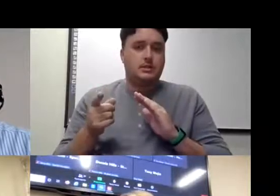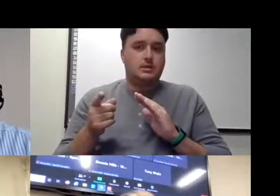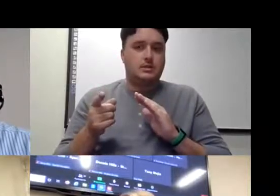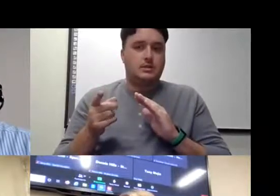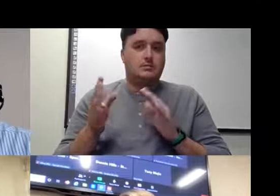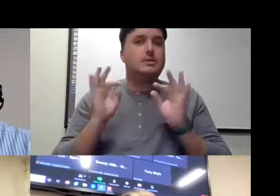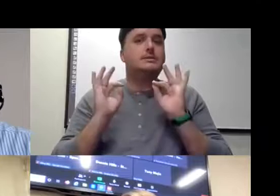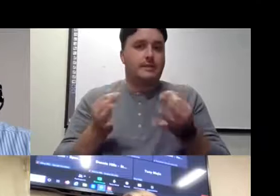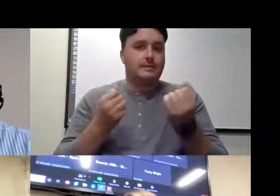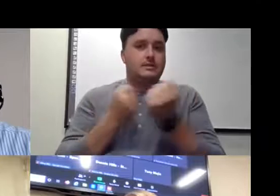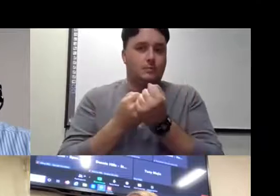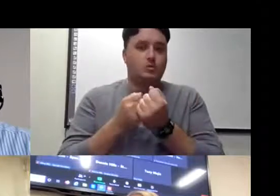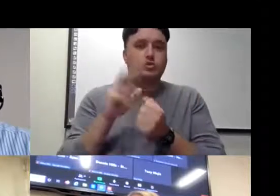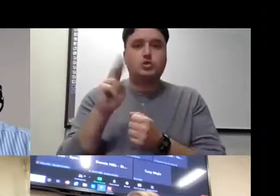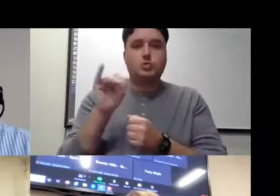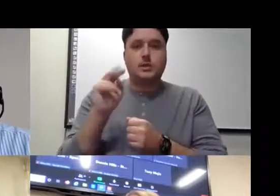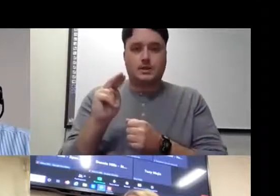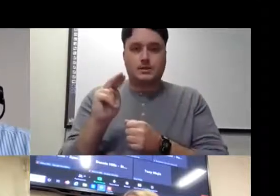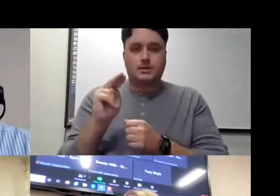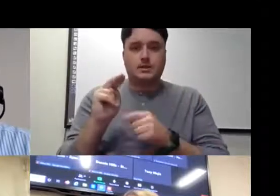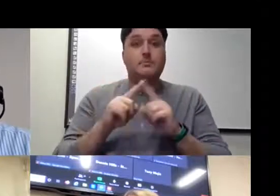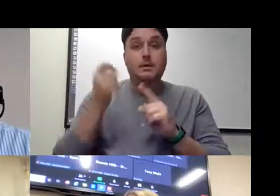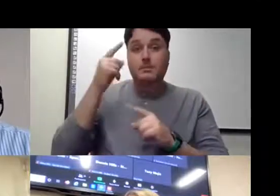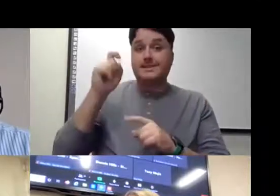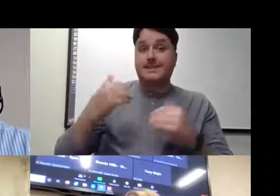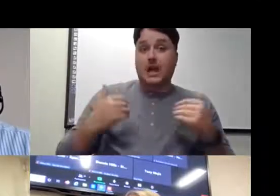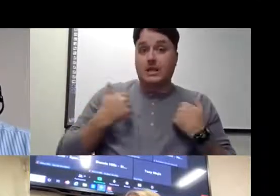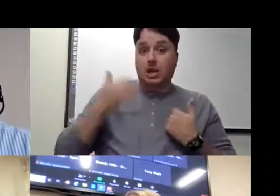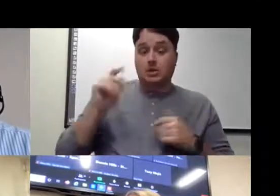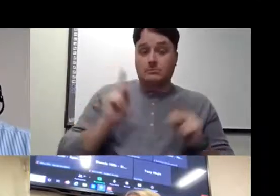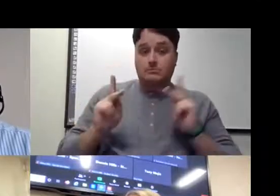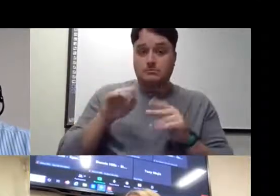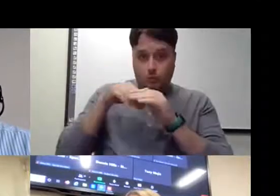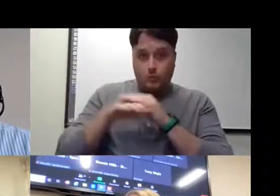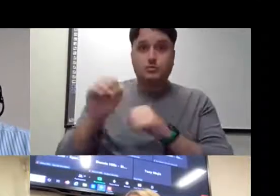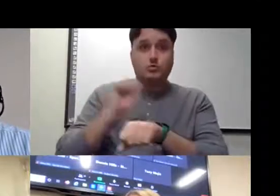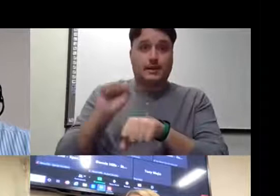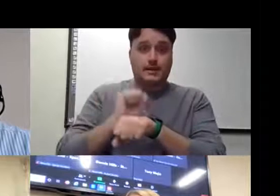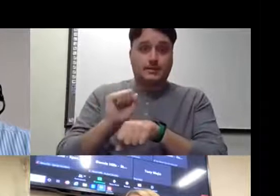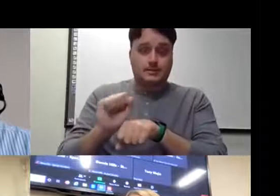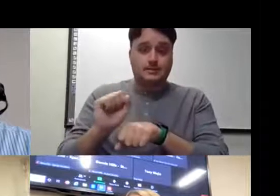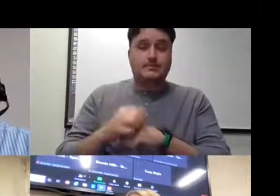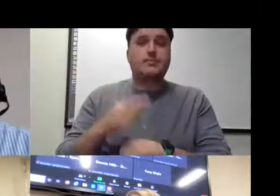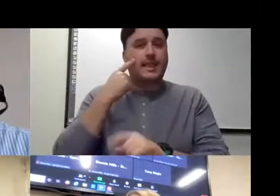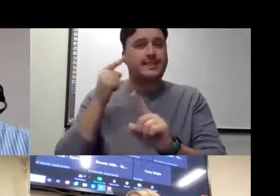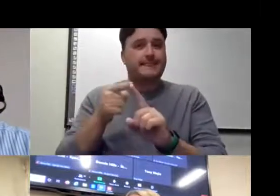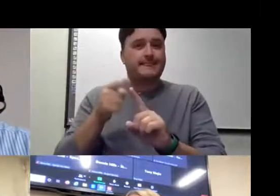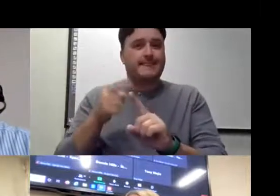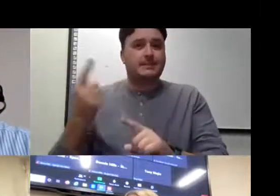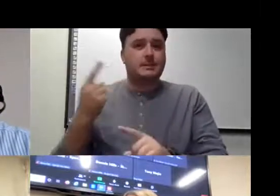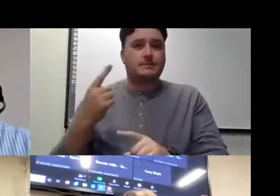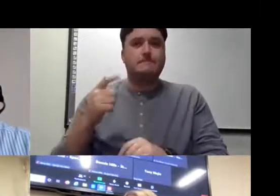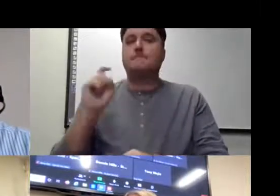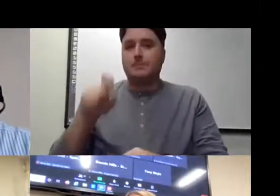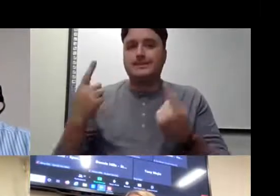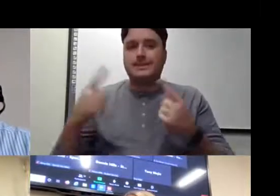definitely supports unions, but there is a need for younger folks to be going into trades, and I think that's something that needs to